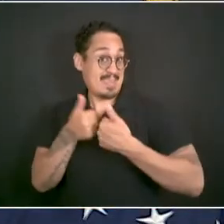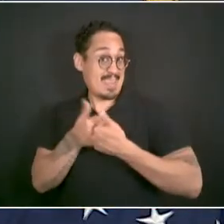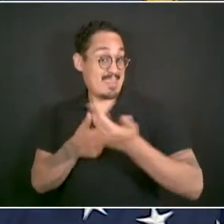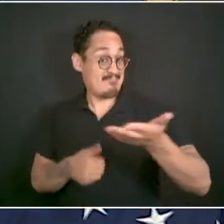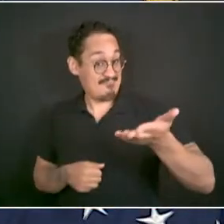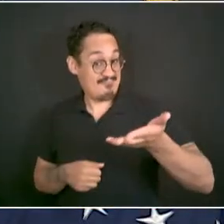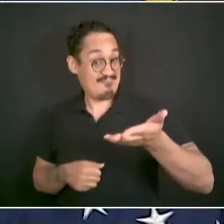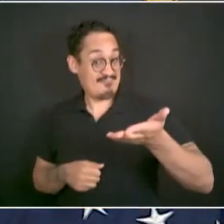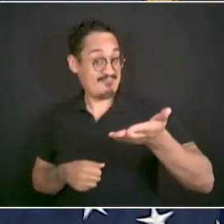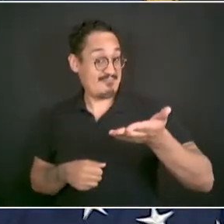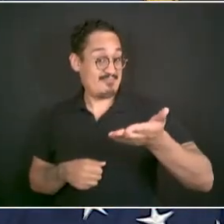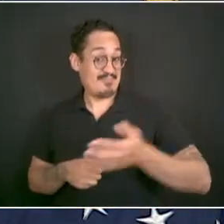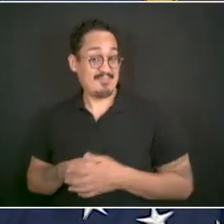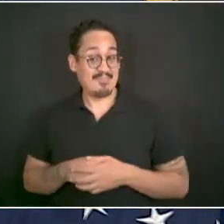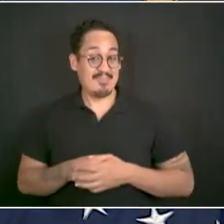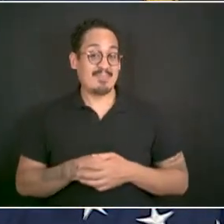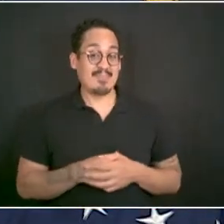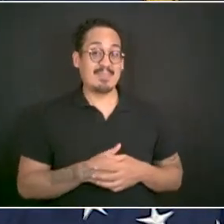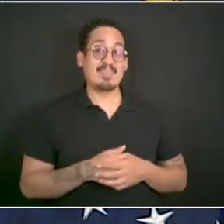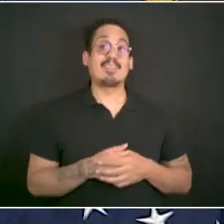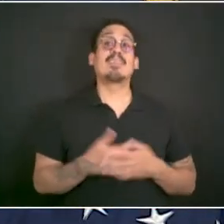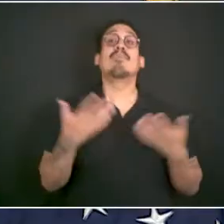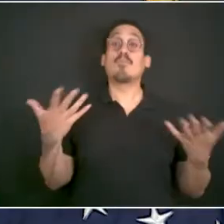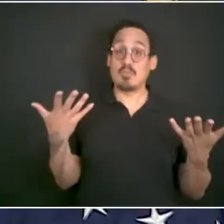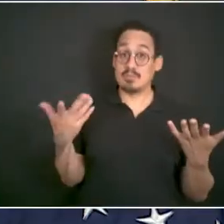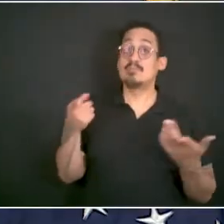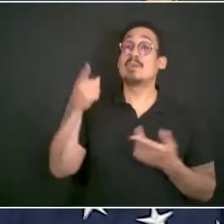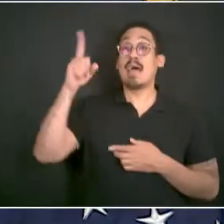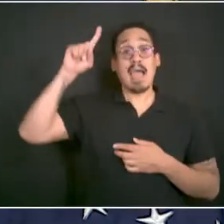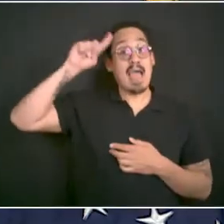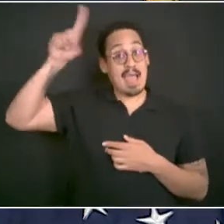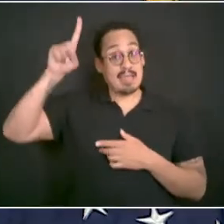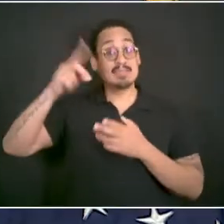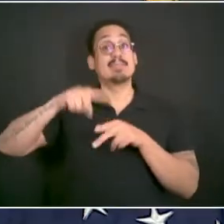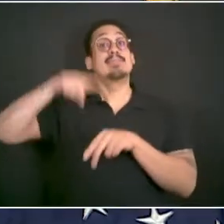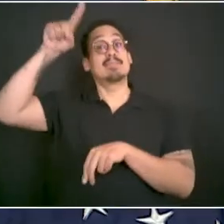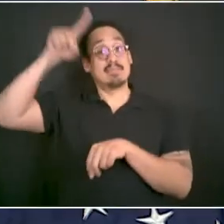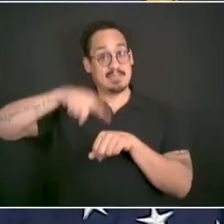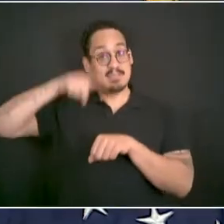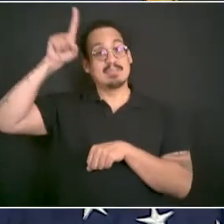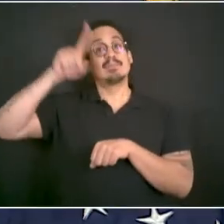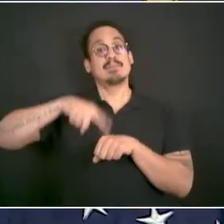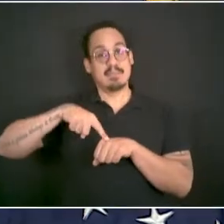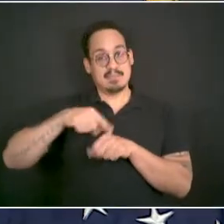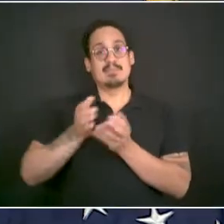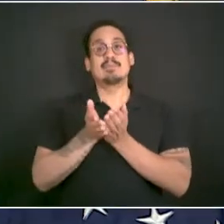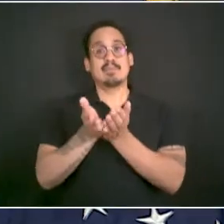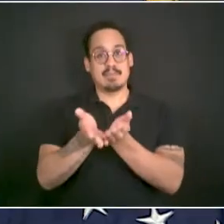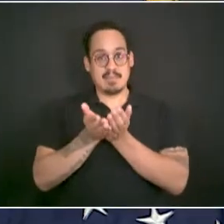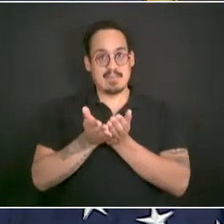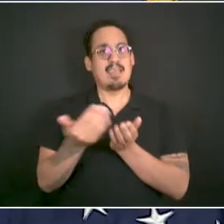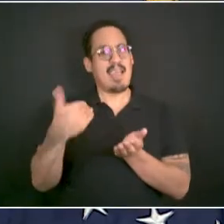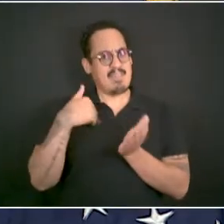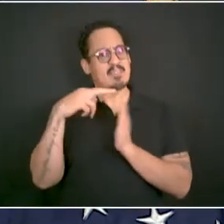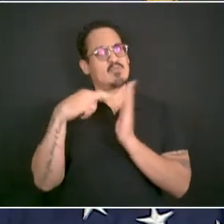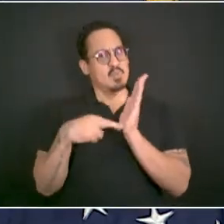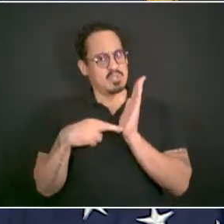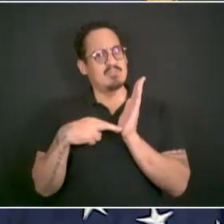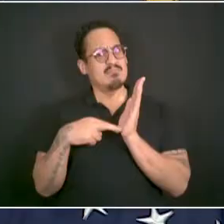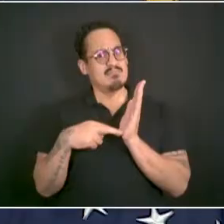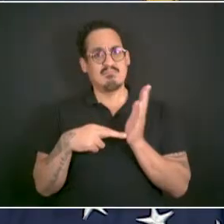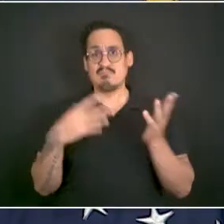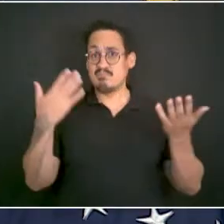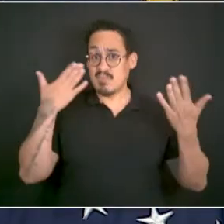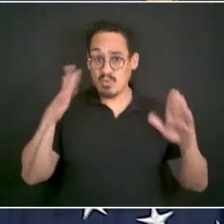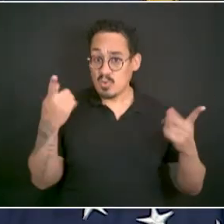there are rules on the height. And we don't know what happened here. And I think NTSB and